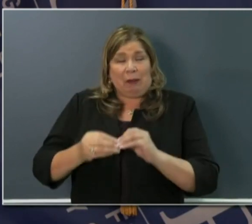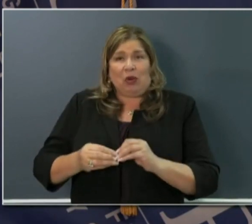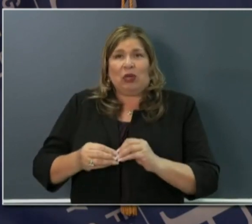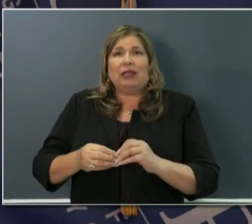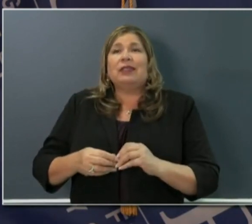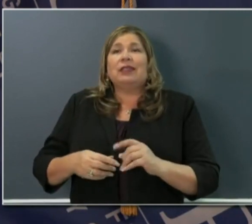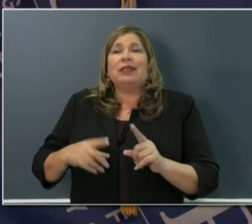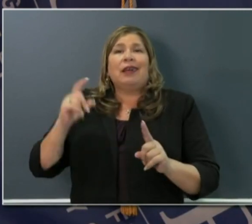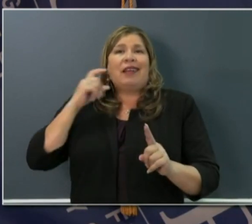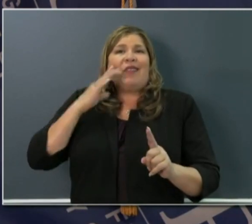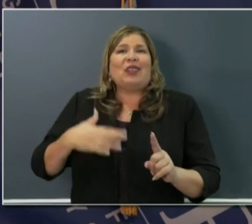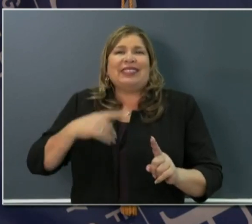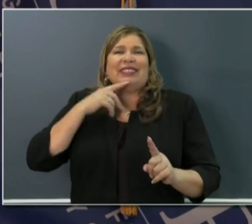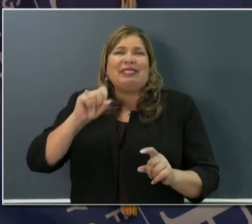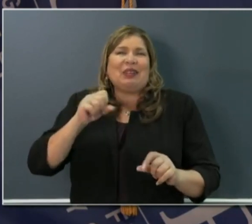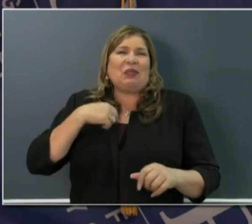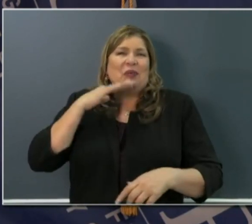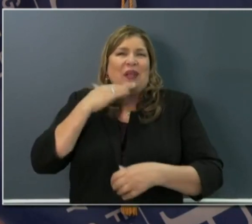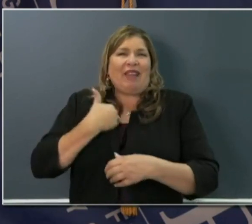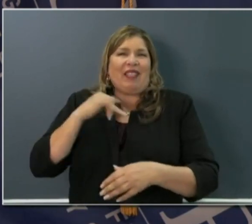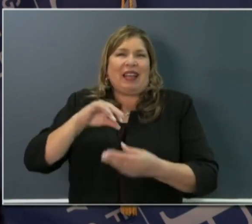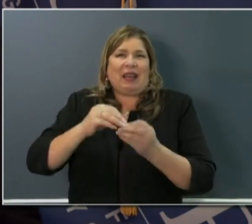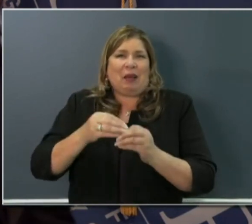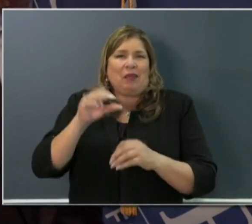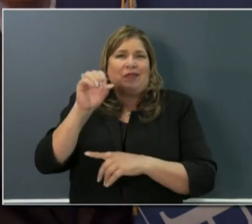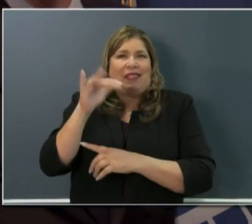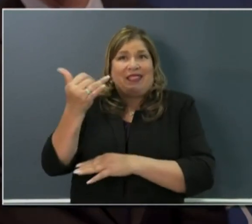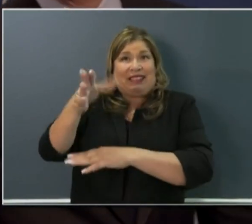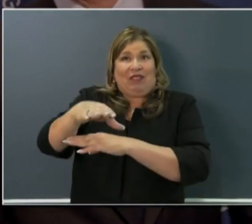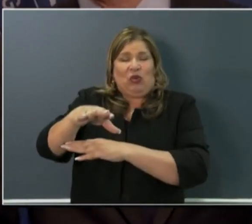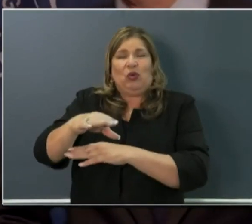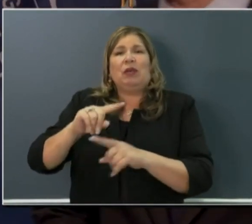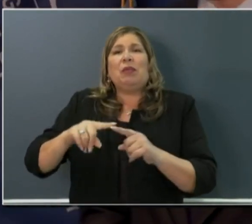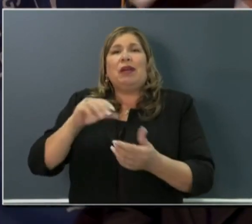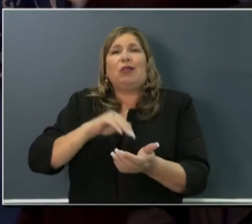us starting a little earlier than we had anticipated yesterday. Doctor?